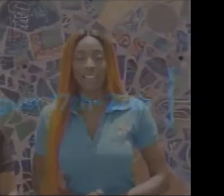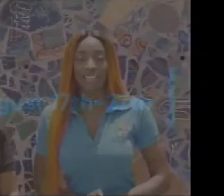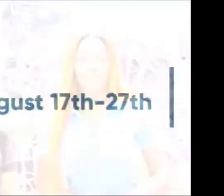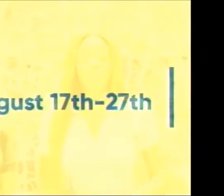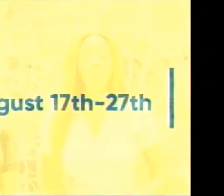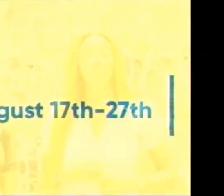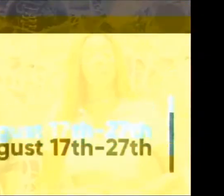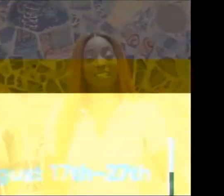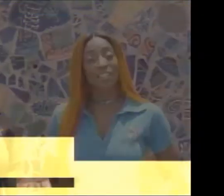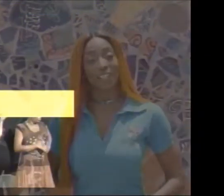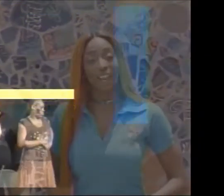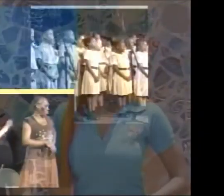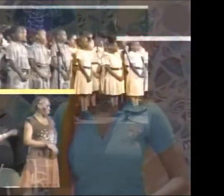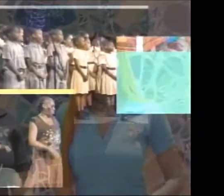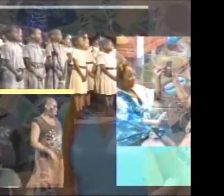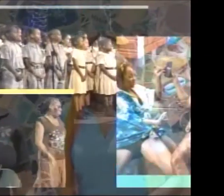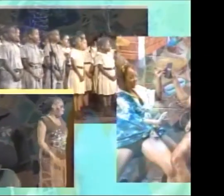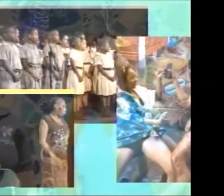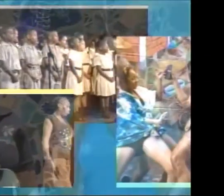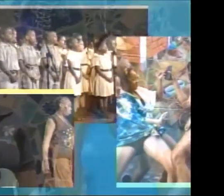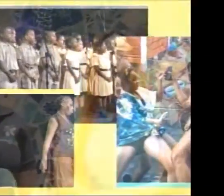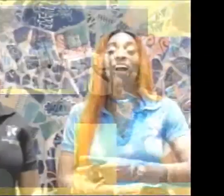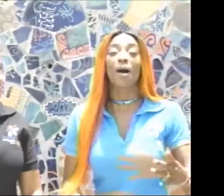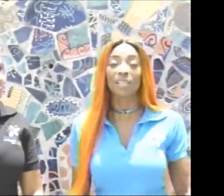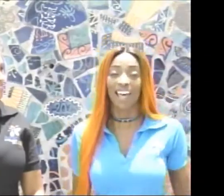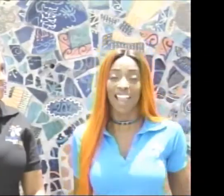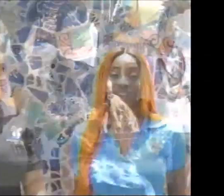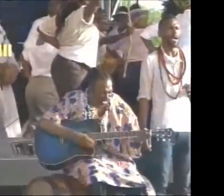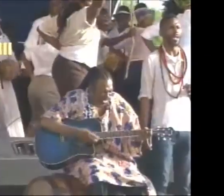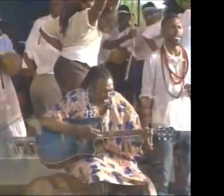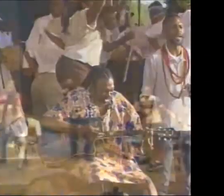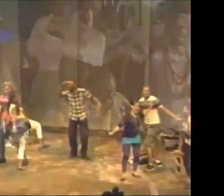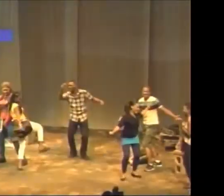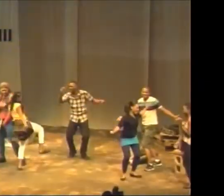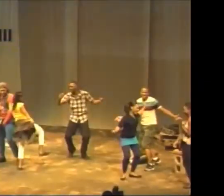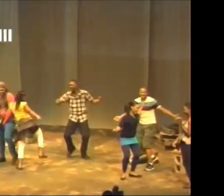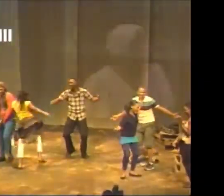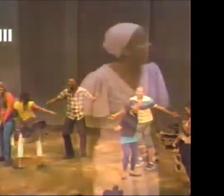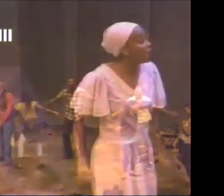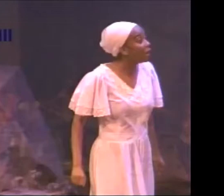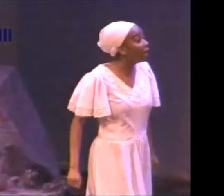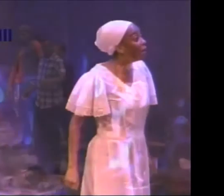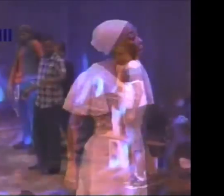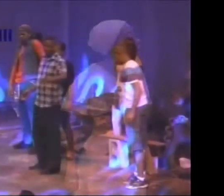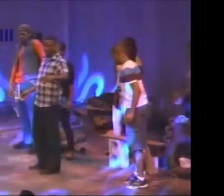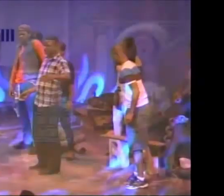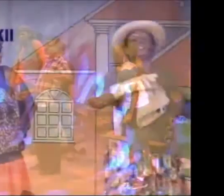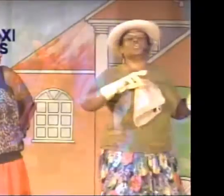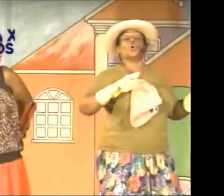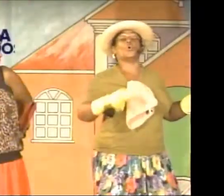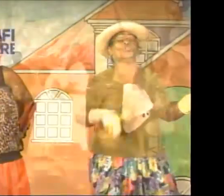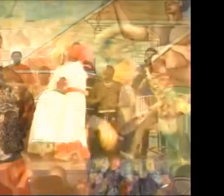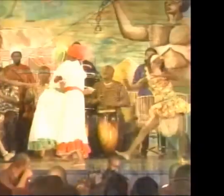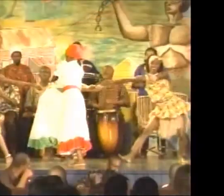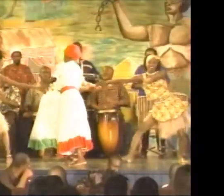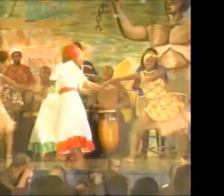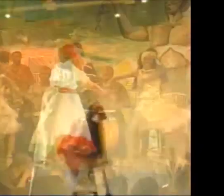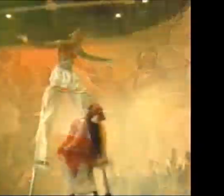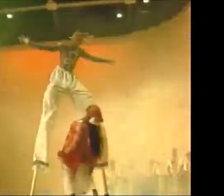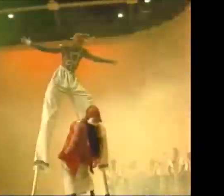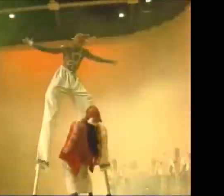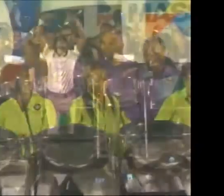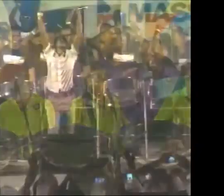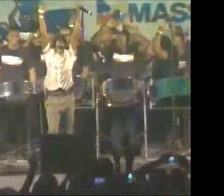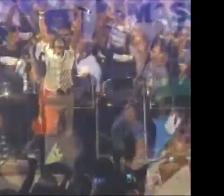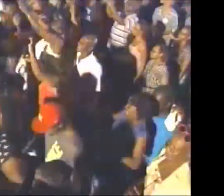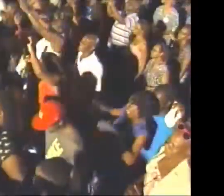to 27th, the best of the Caribbean's performing arts will come alive at the amazing CARICOM Festa 13 Barbados, and the spotlight